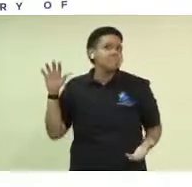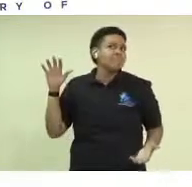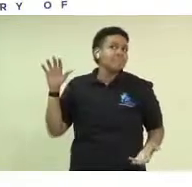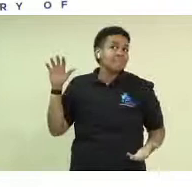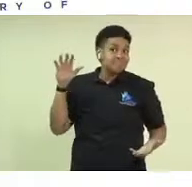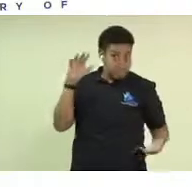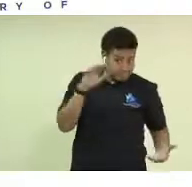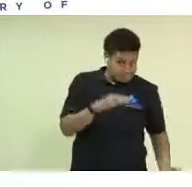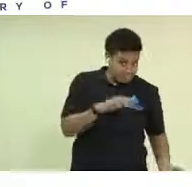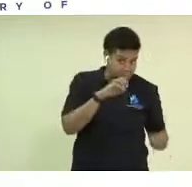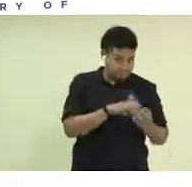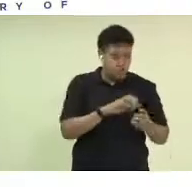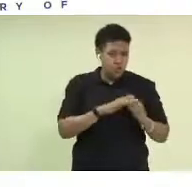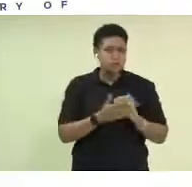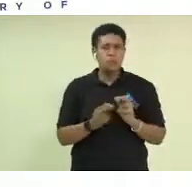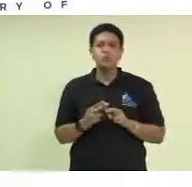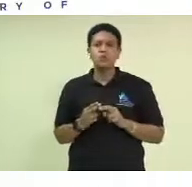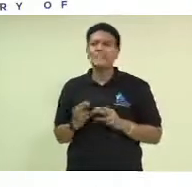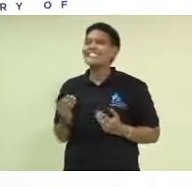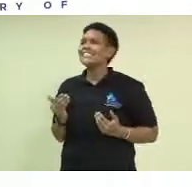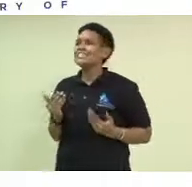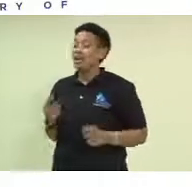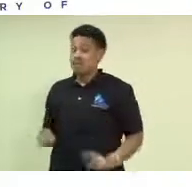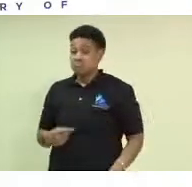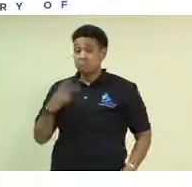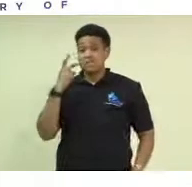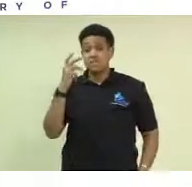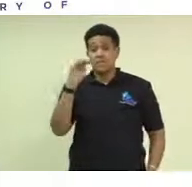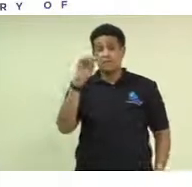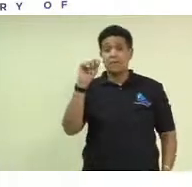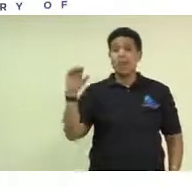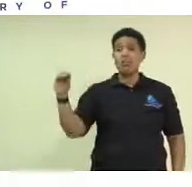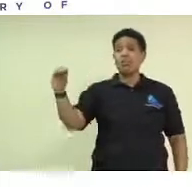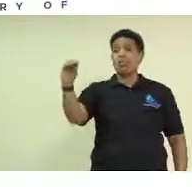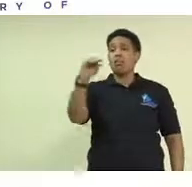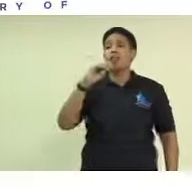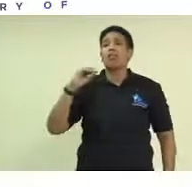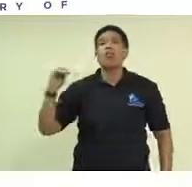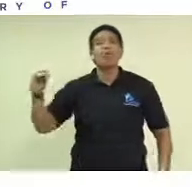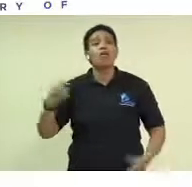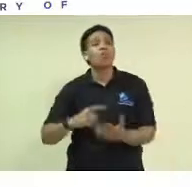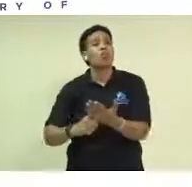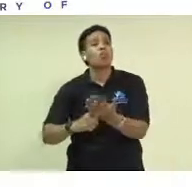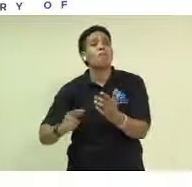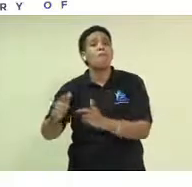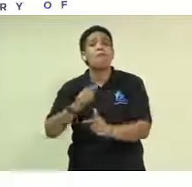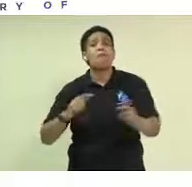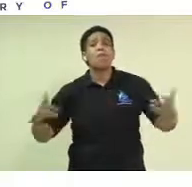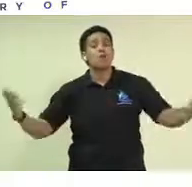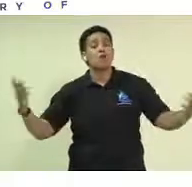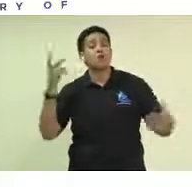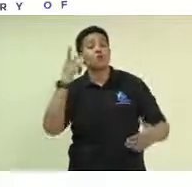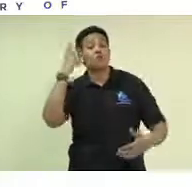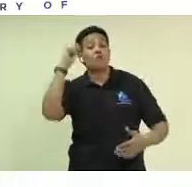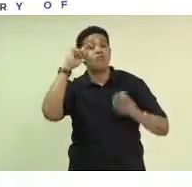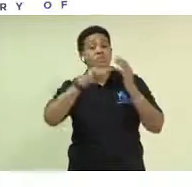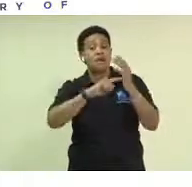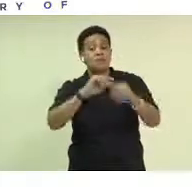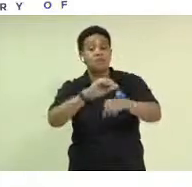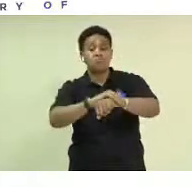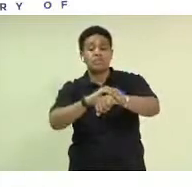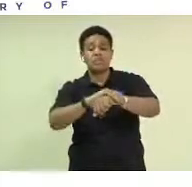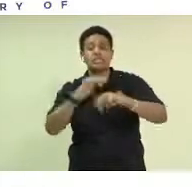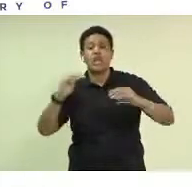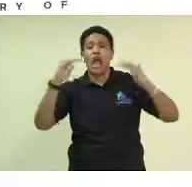arrive soon. You would have seen in the media space discussions. For example, you saw where the British High